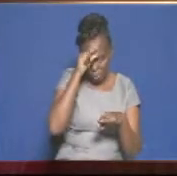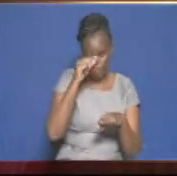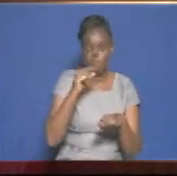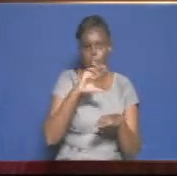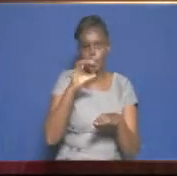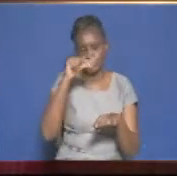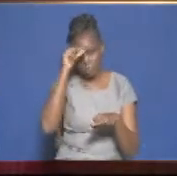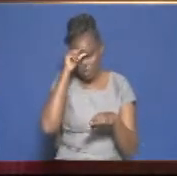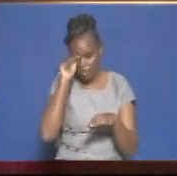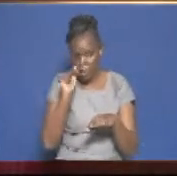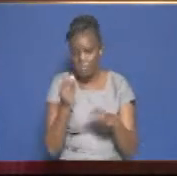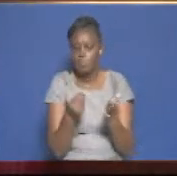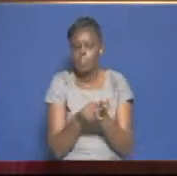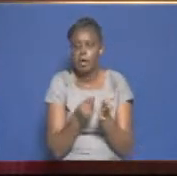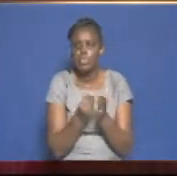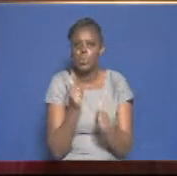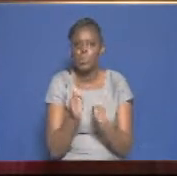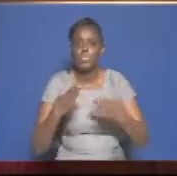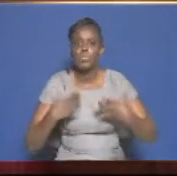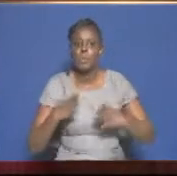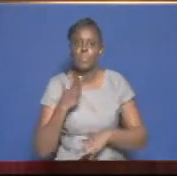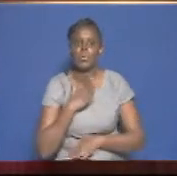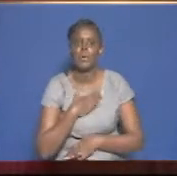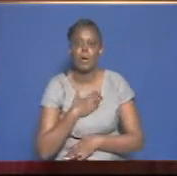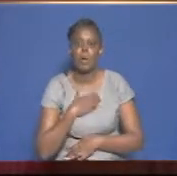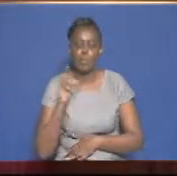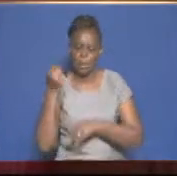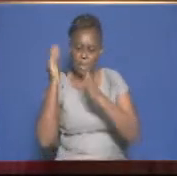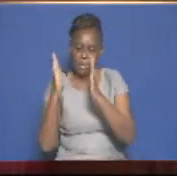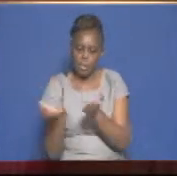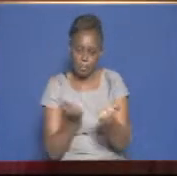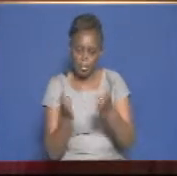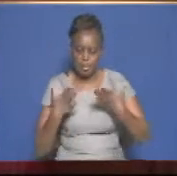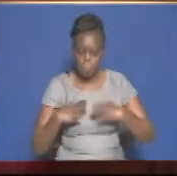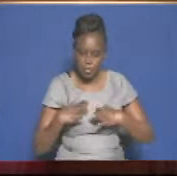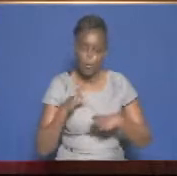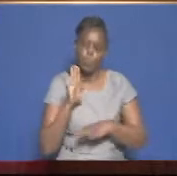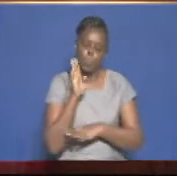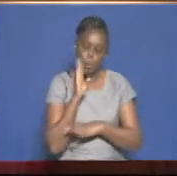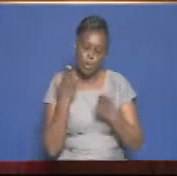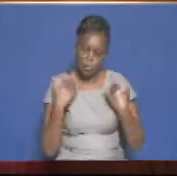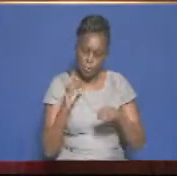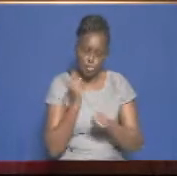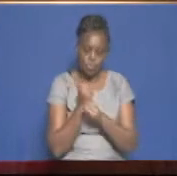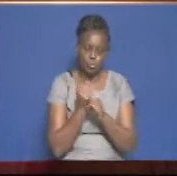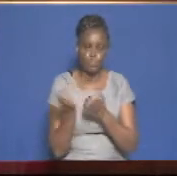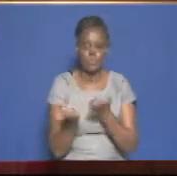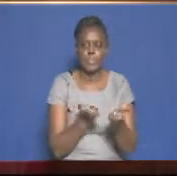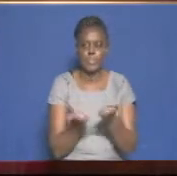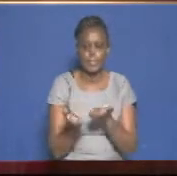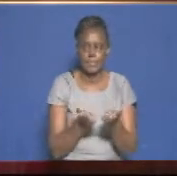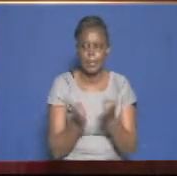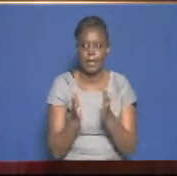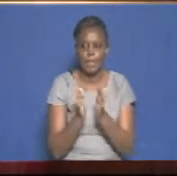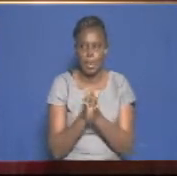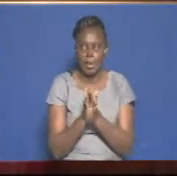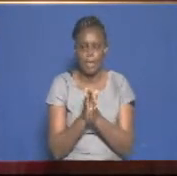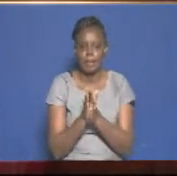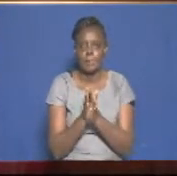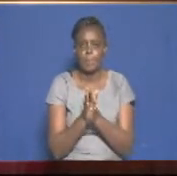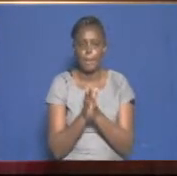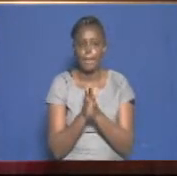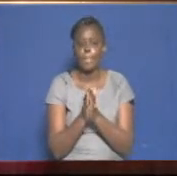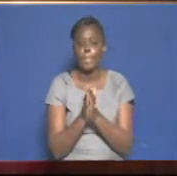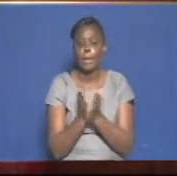monies that our people, Kenyan business people, have borrowed to do business. And Mr. Speaker,